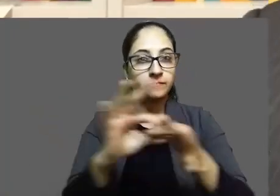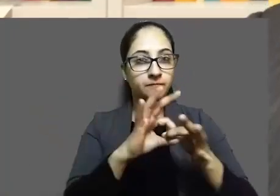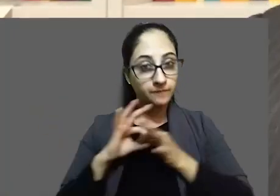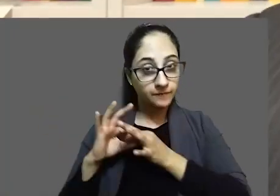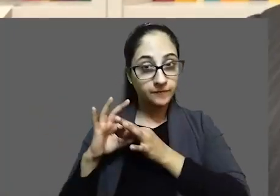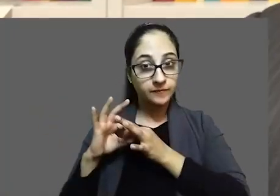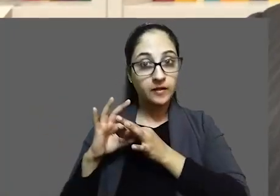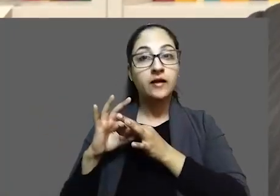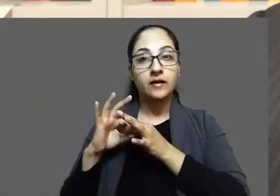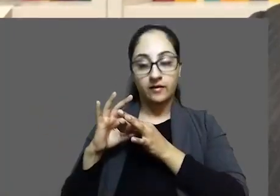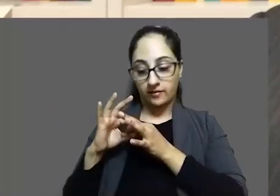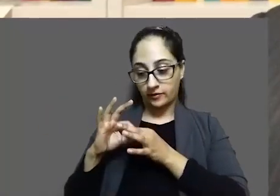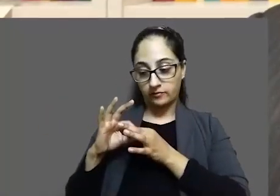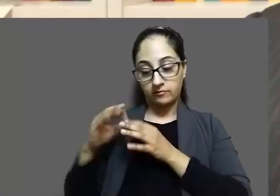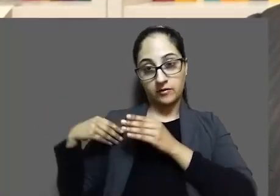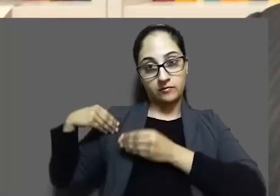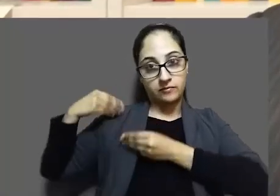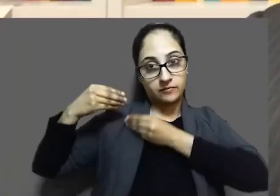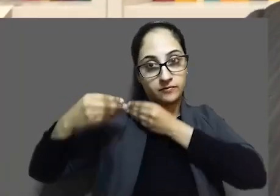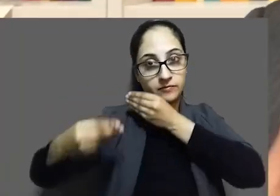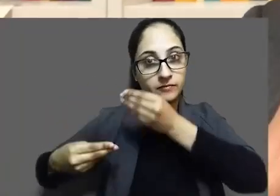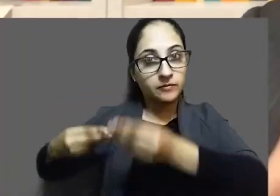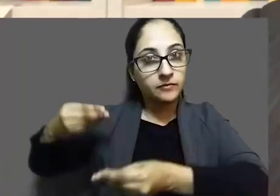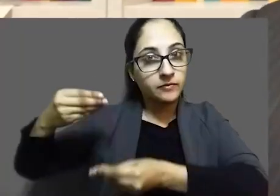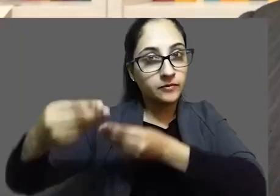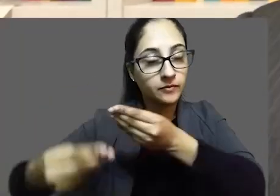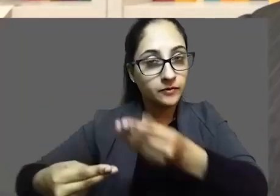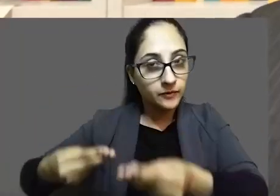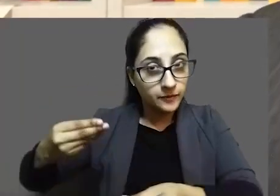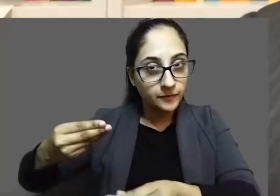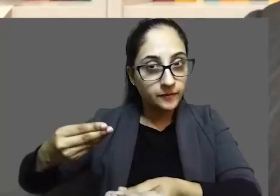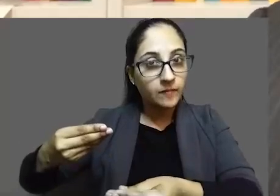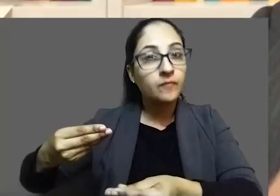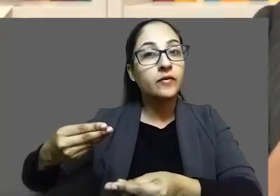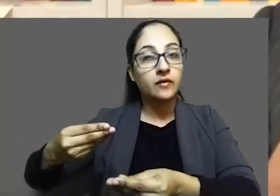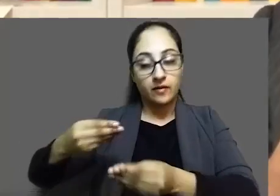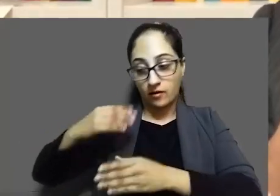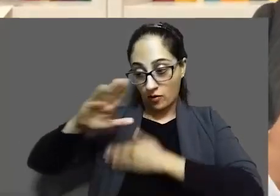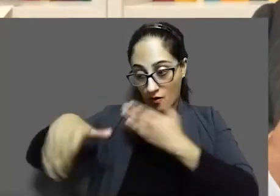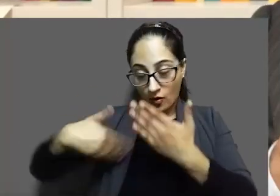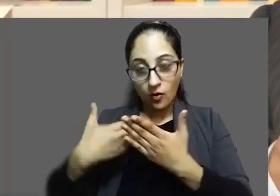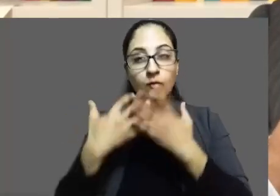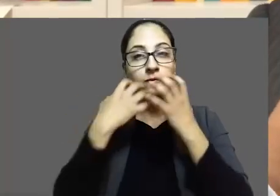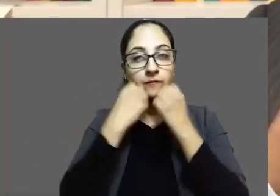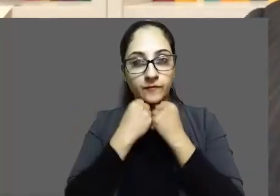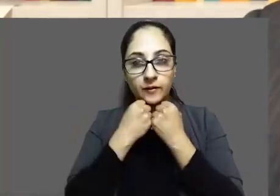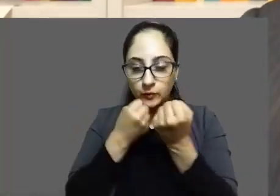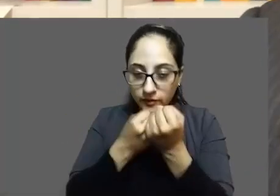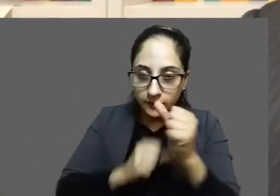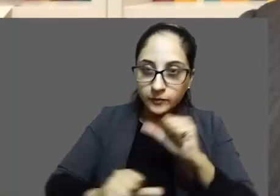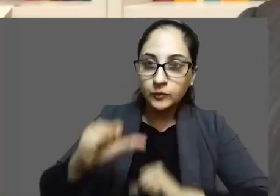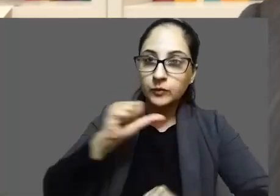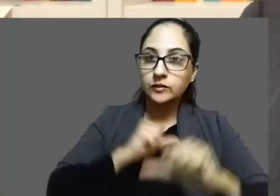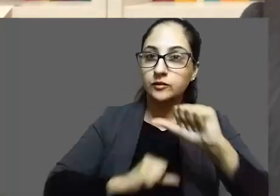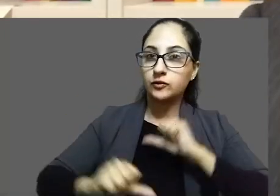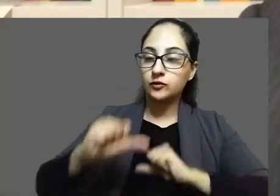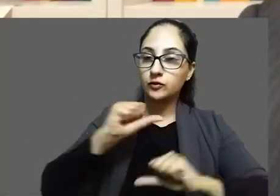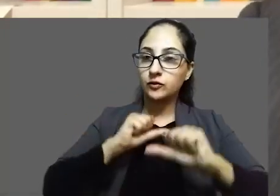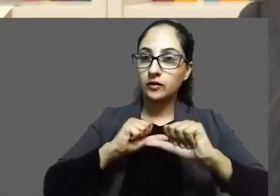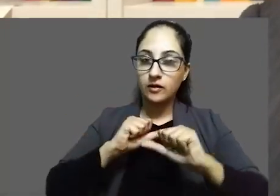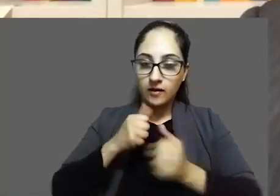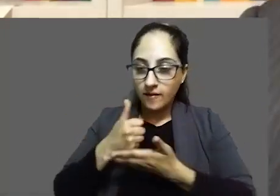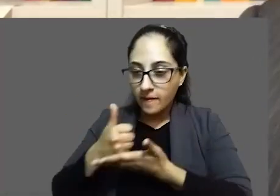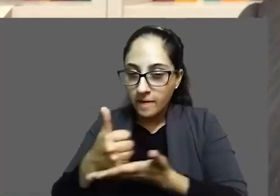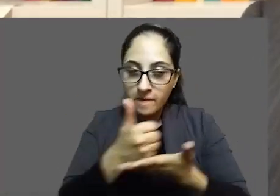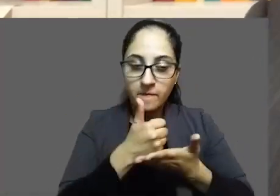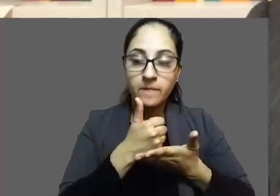is always a commitment to servicing others out of compassion, that there is always a commitment to standing for truth and